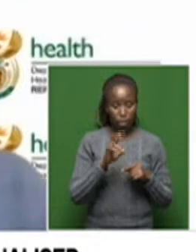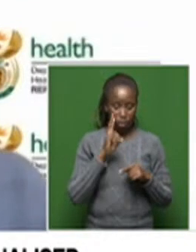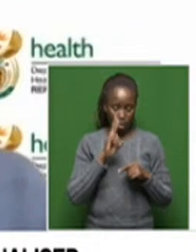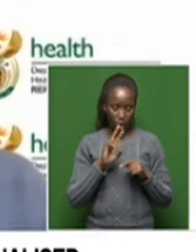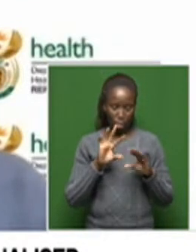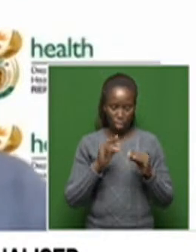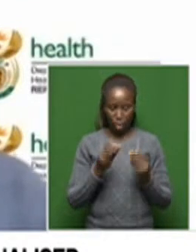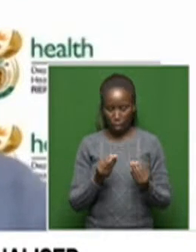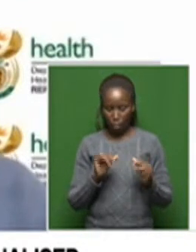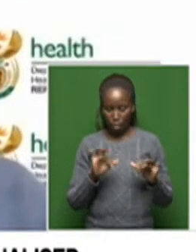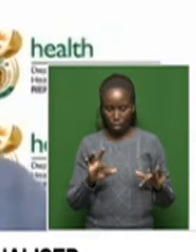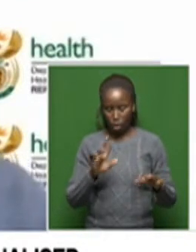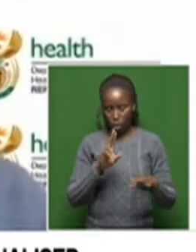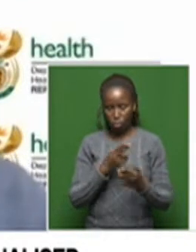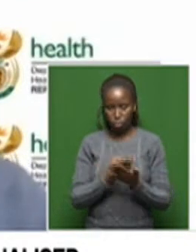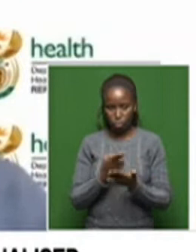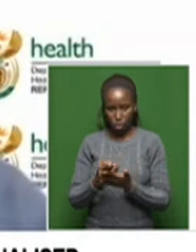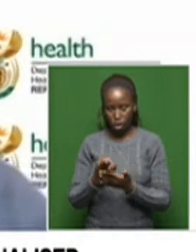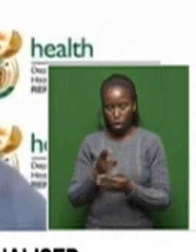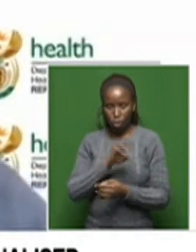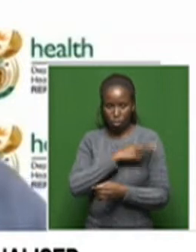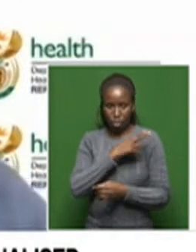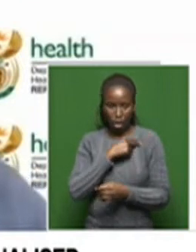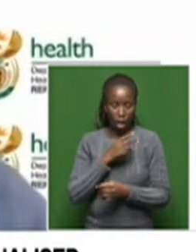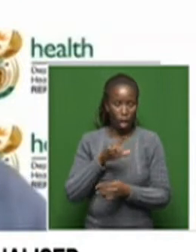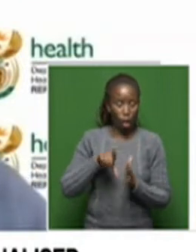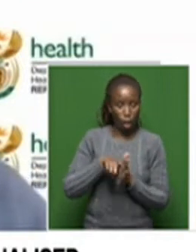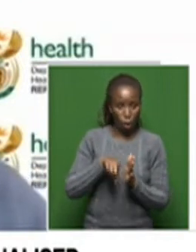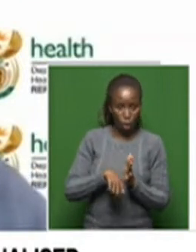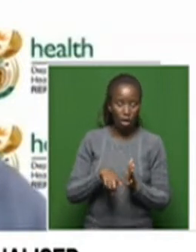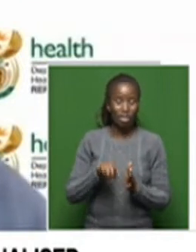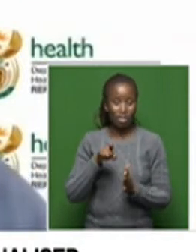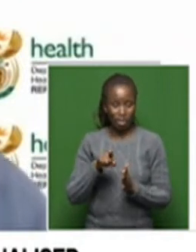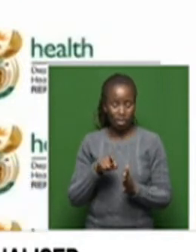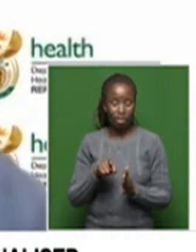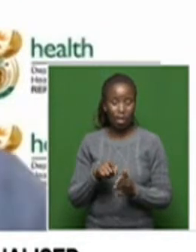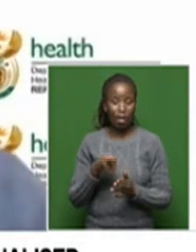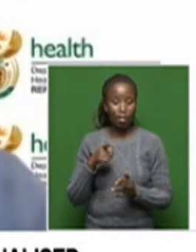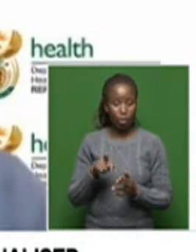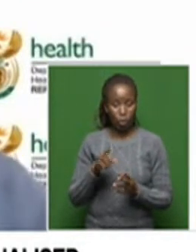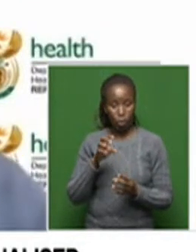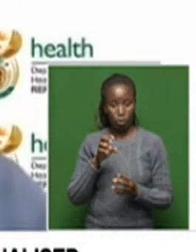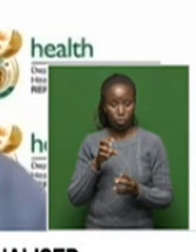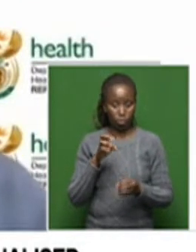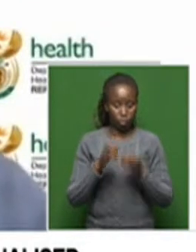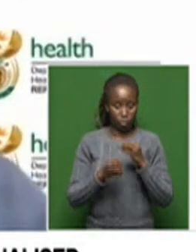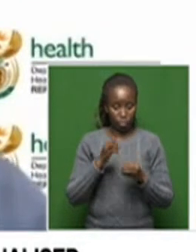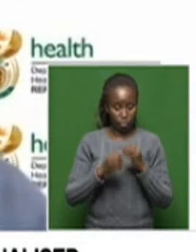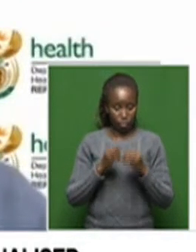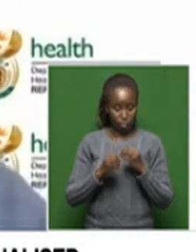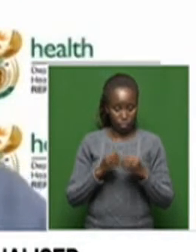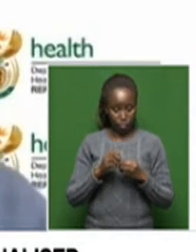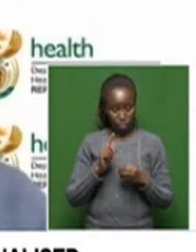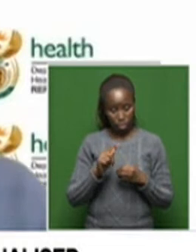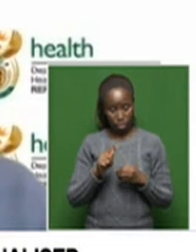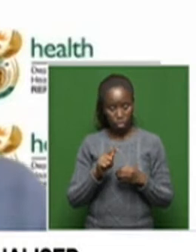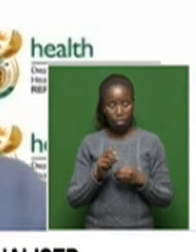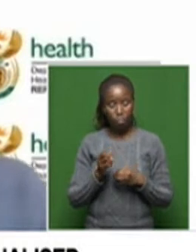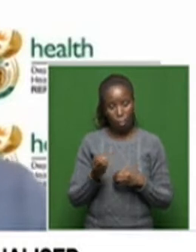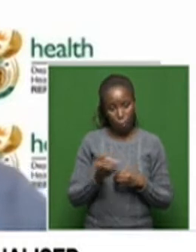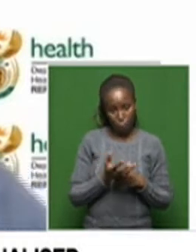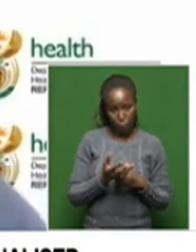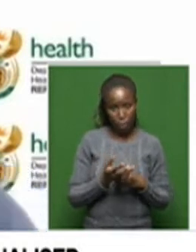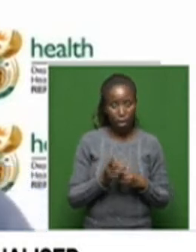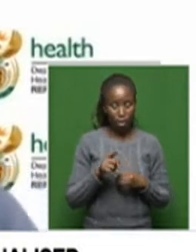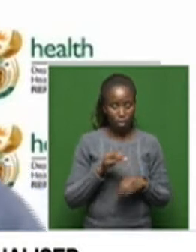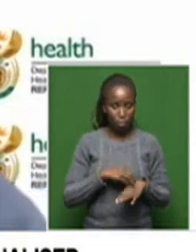low, it became very expensive to maintain the field hospital that is being underutilized. So that was the main